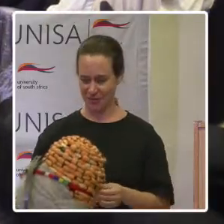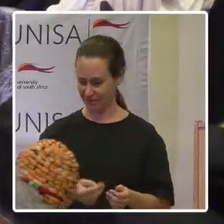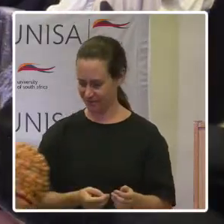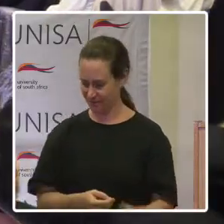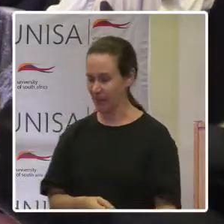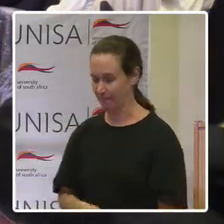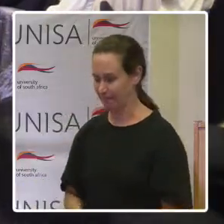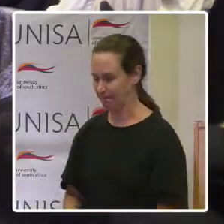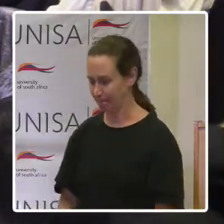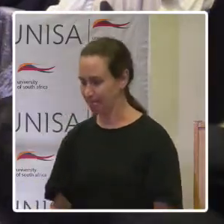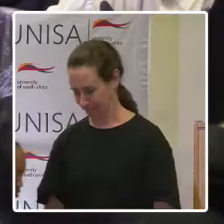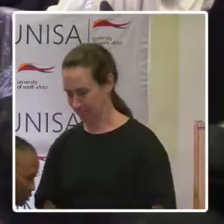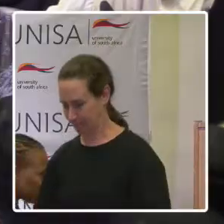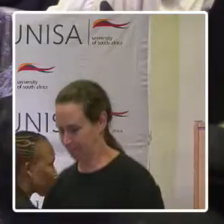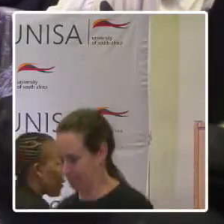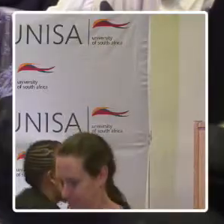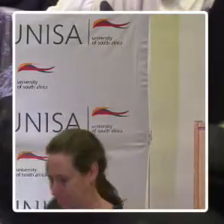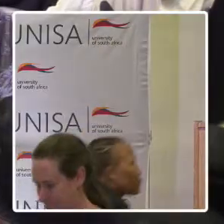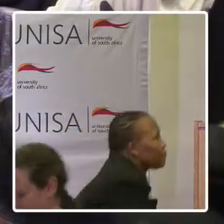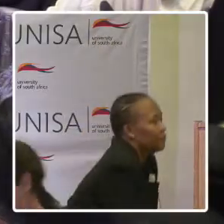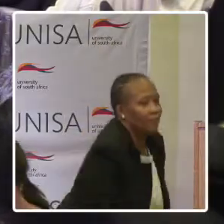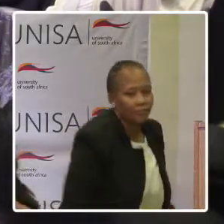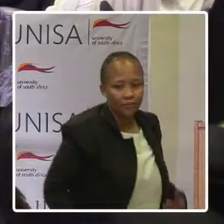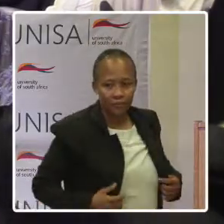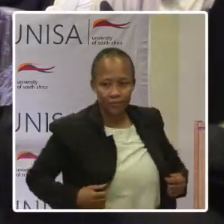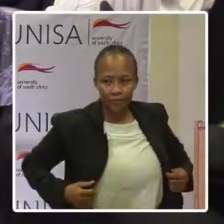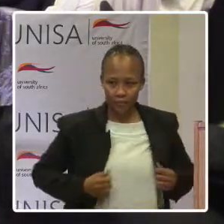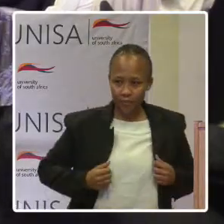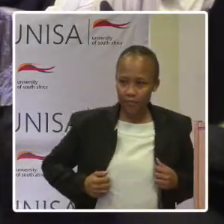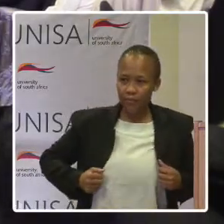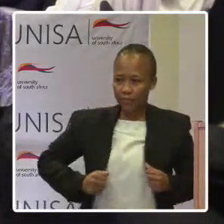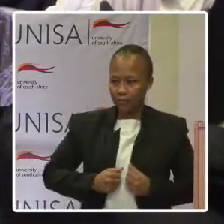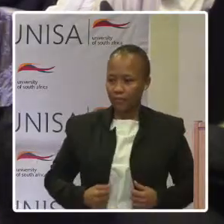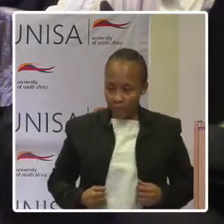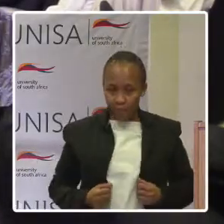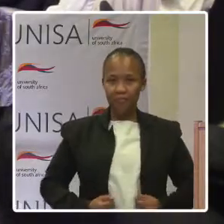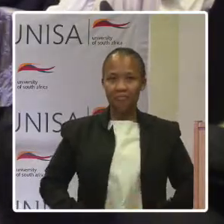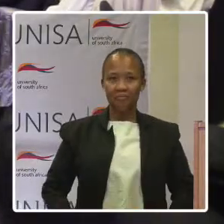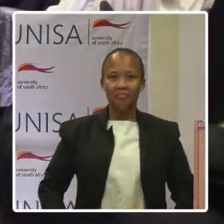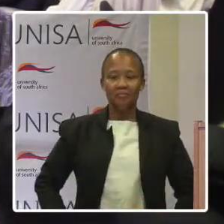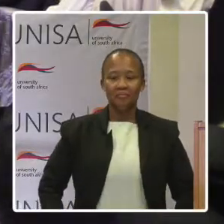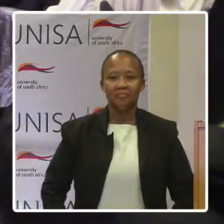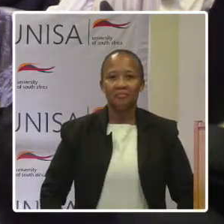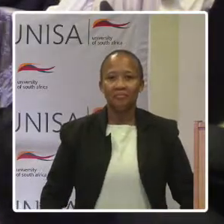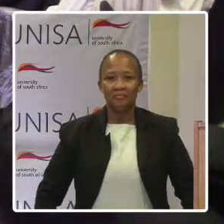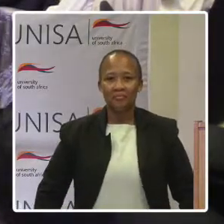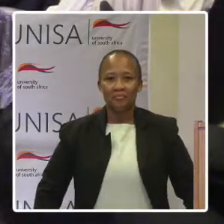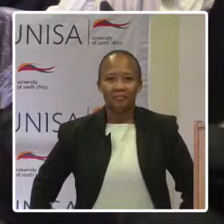Short and to the point, colleagues.